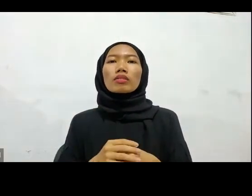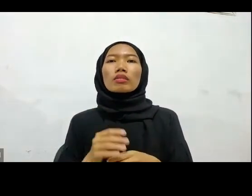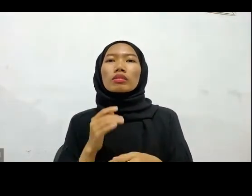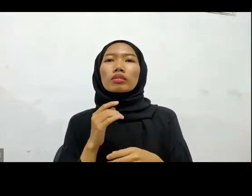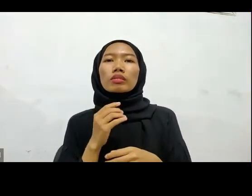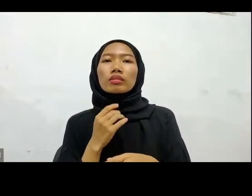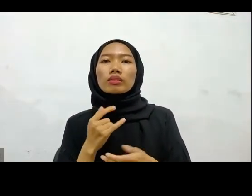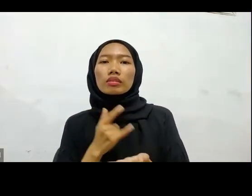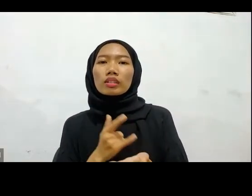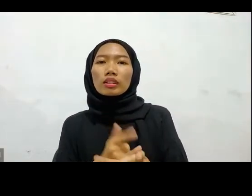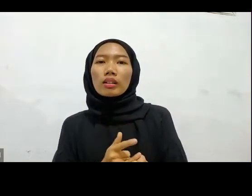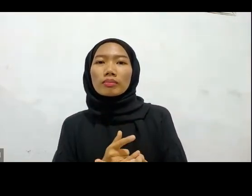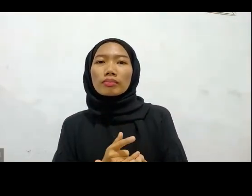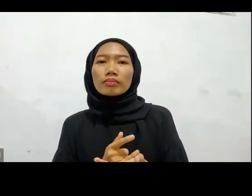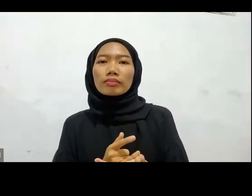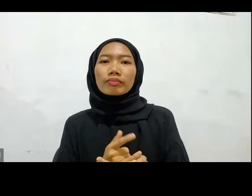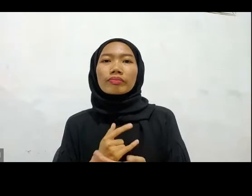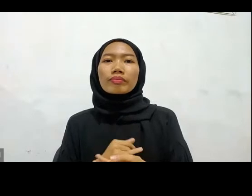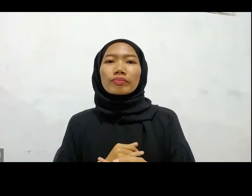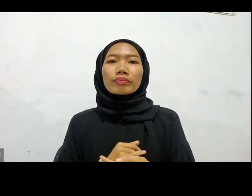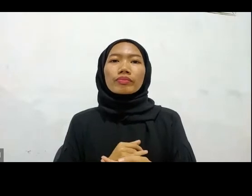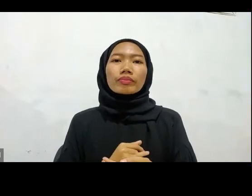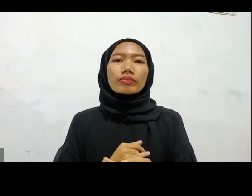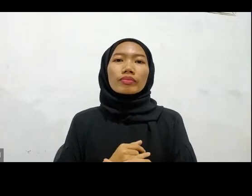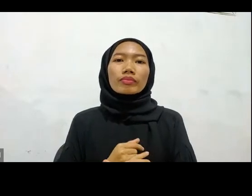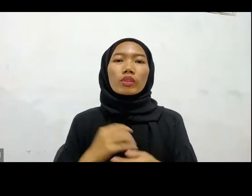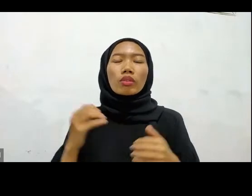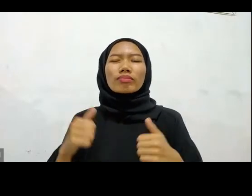for people with disability and for policymakers. So